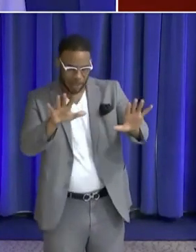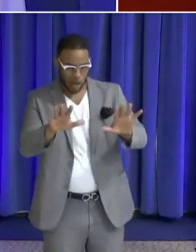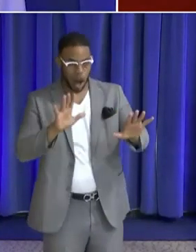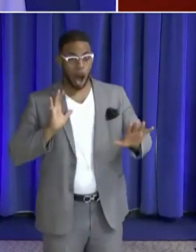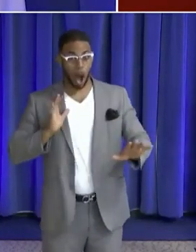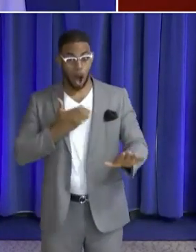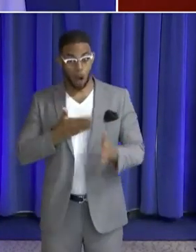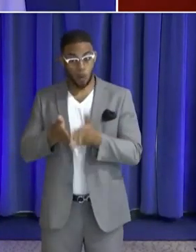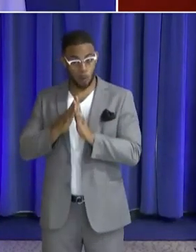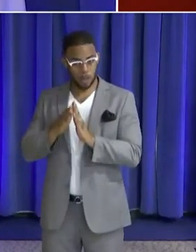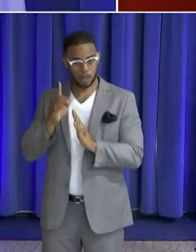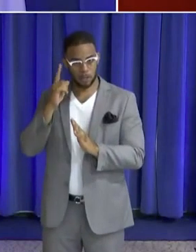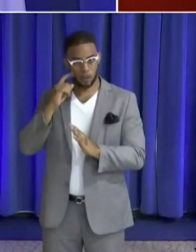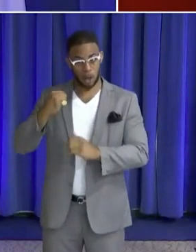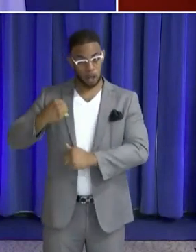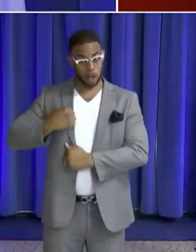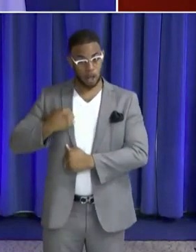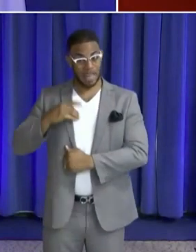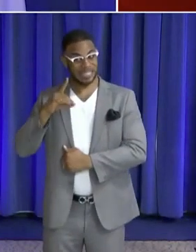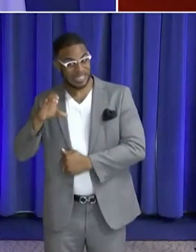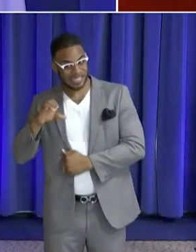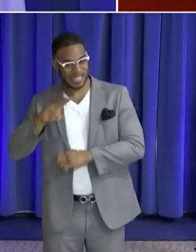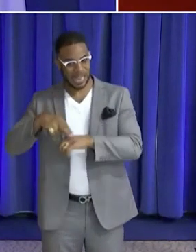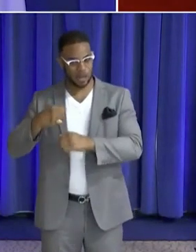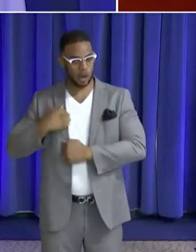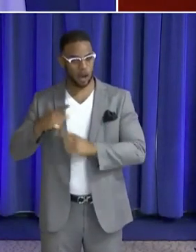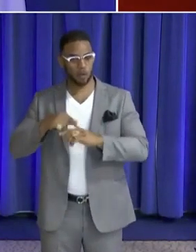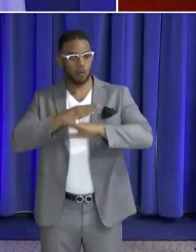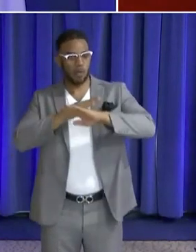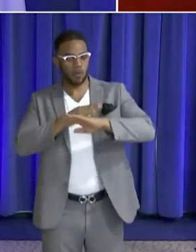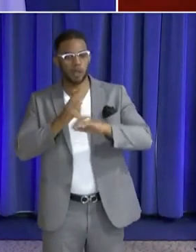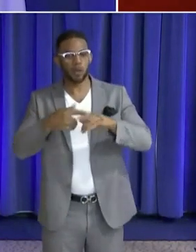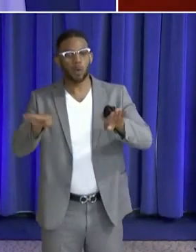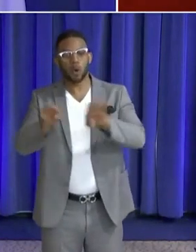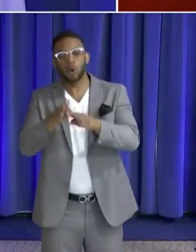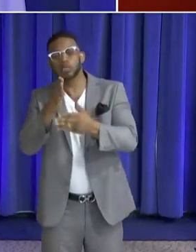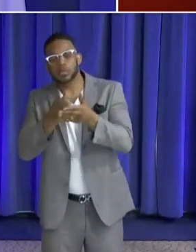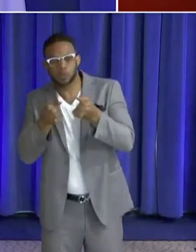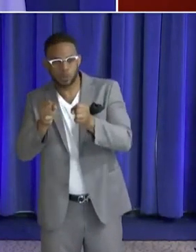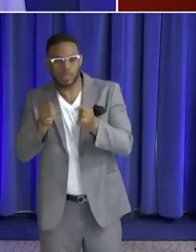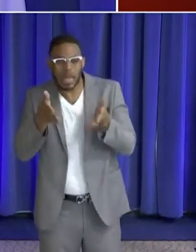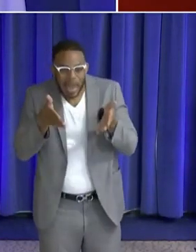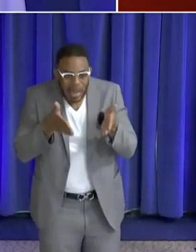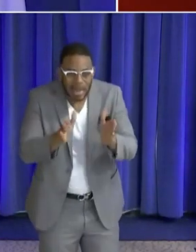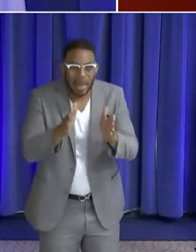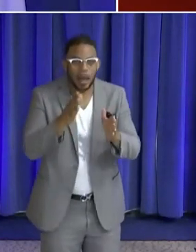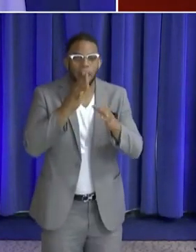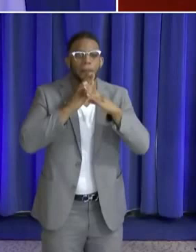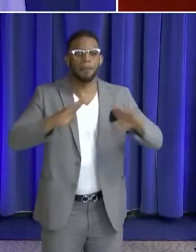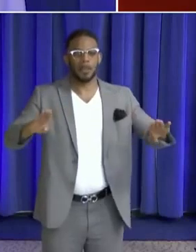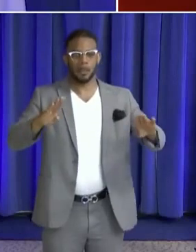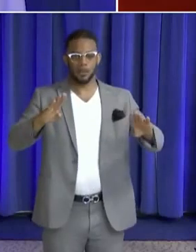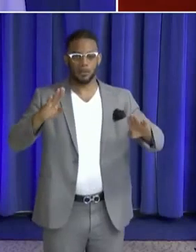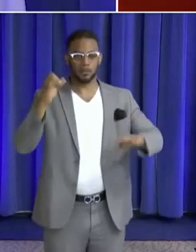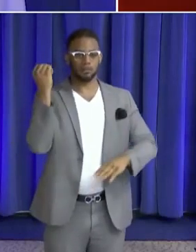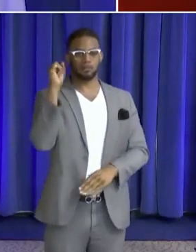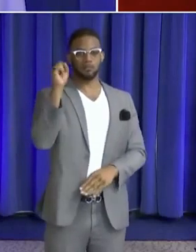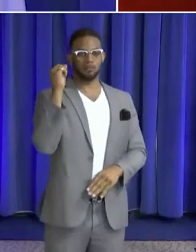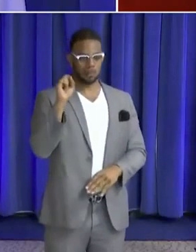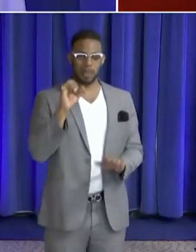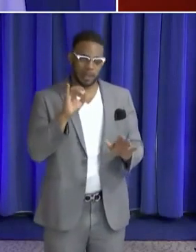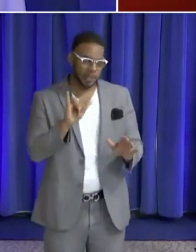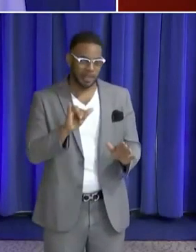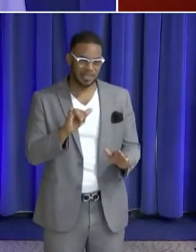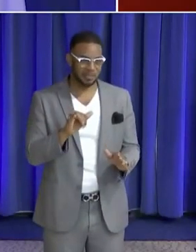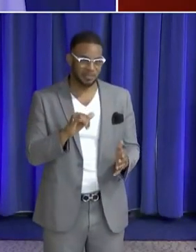our request of the Guard was to prevent, to close some streets so we could have free movement of and that's